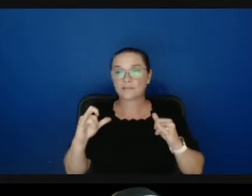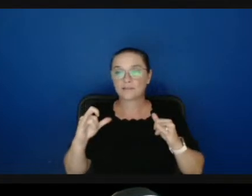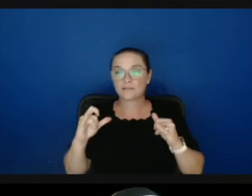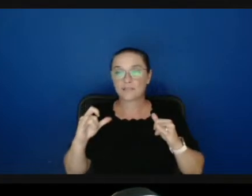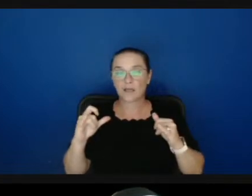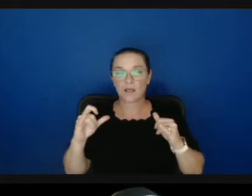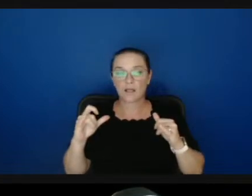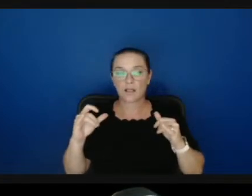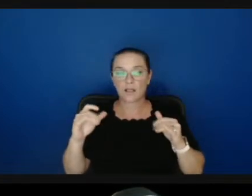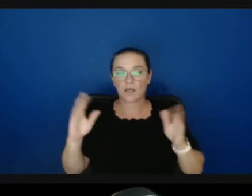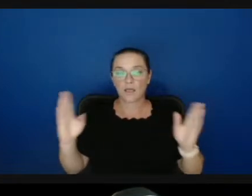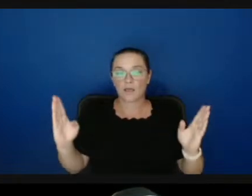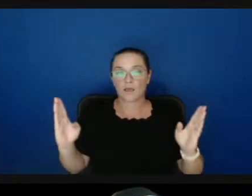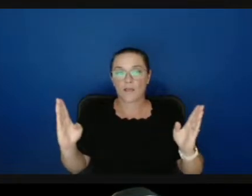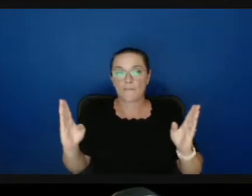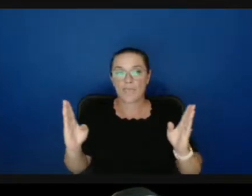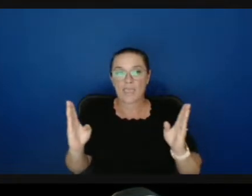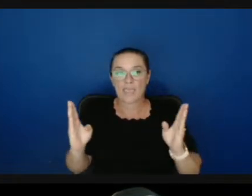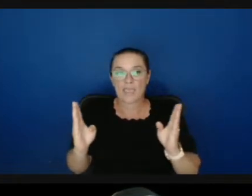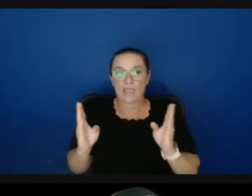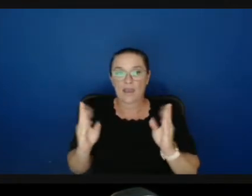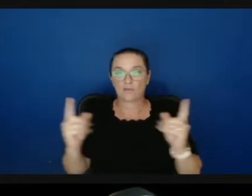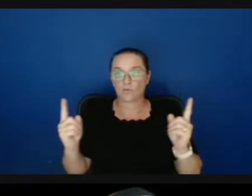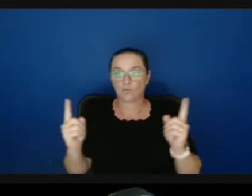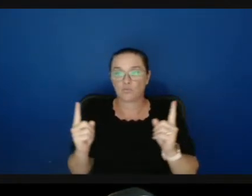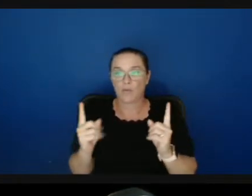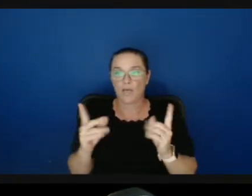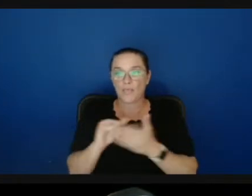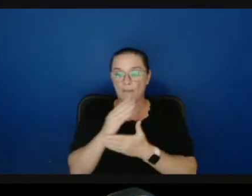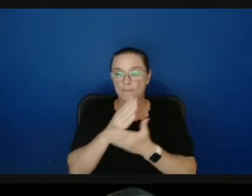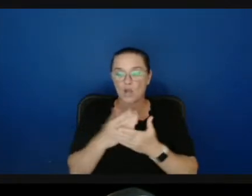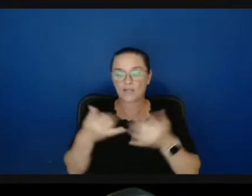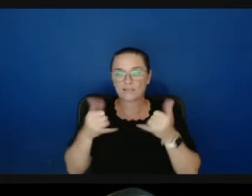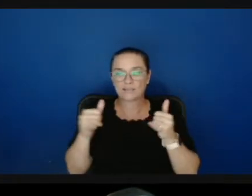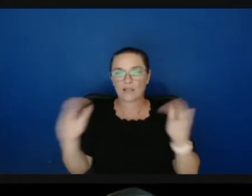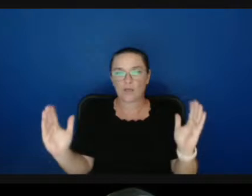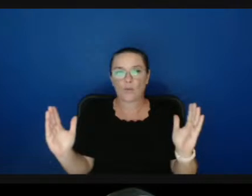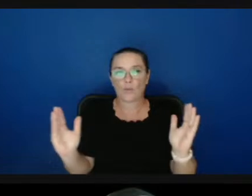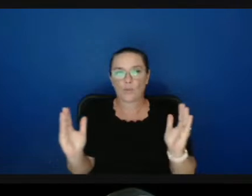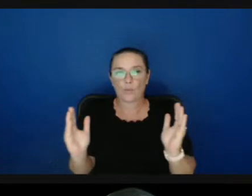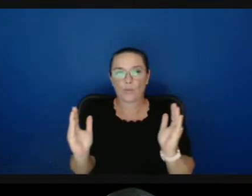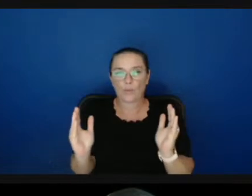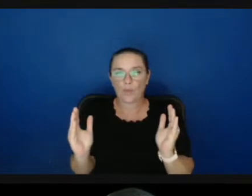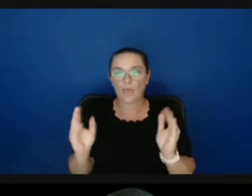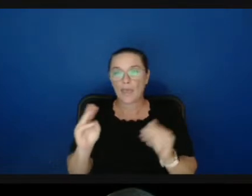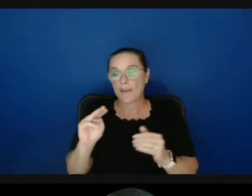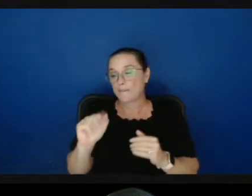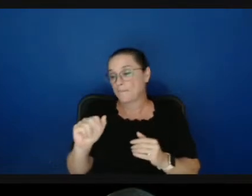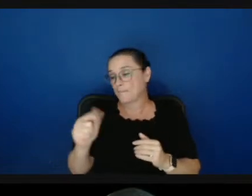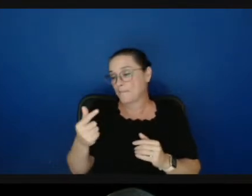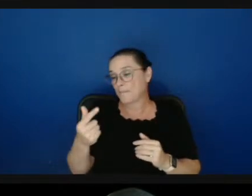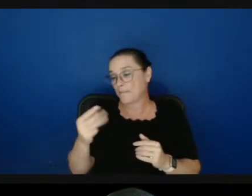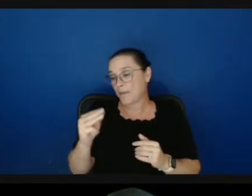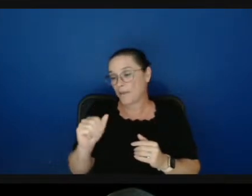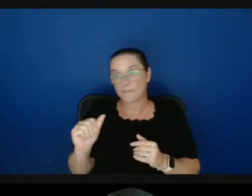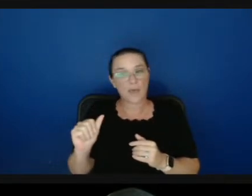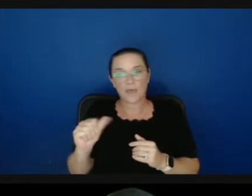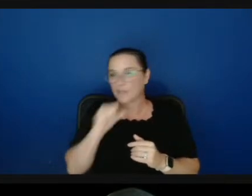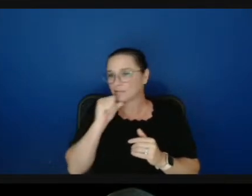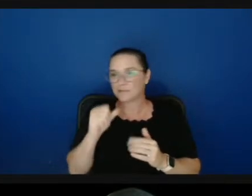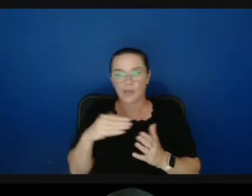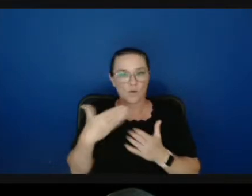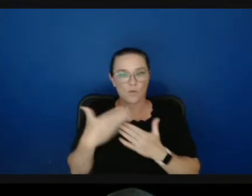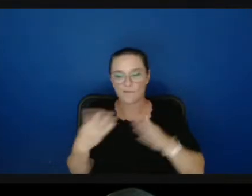shorter north to south, showing that that part of the rift zone is still contracting. And magma is not reaching that area